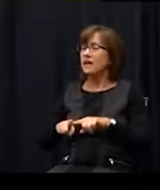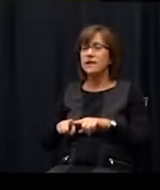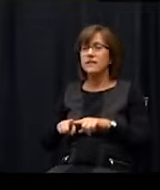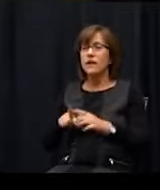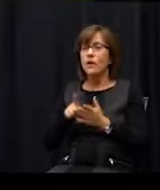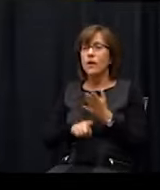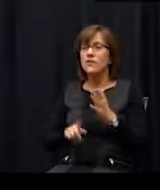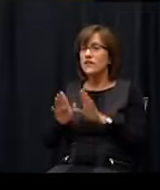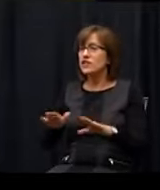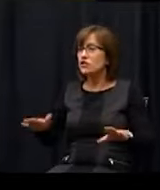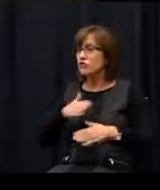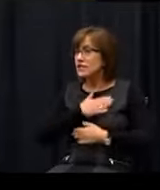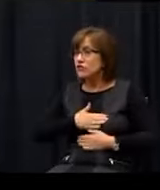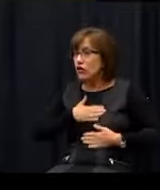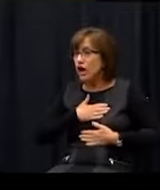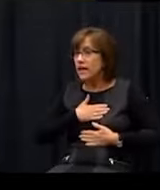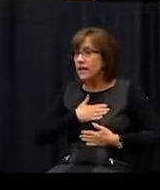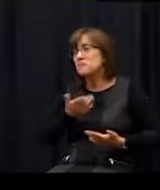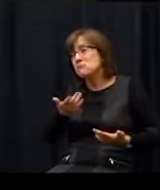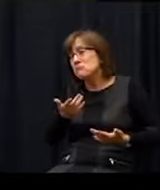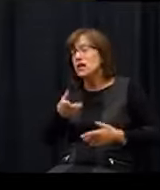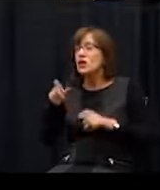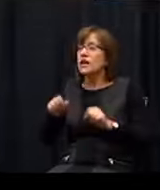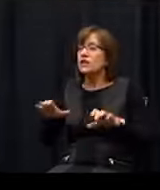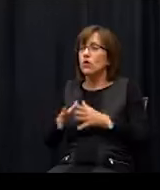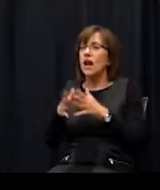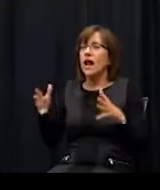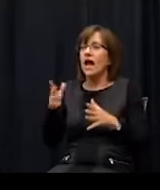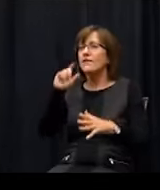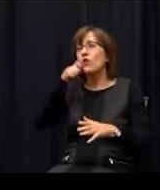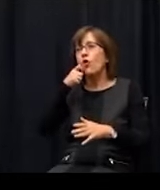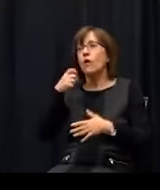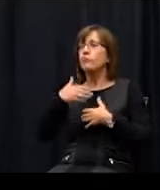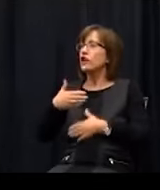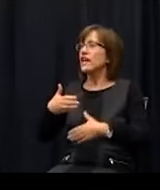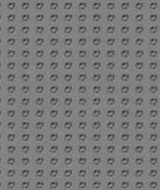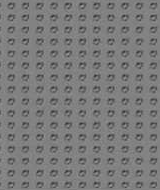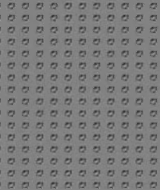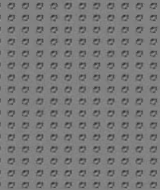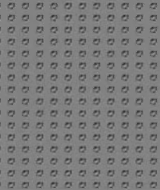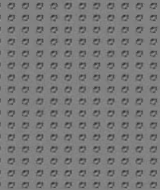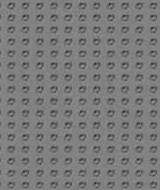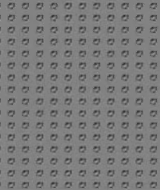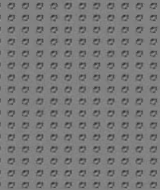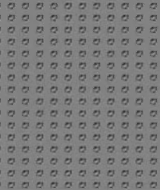to do, you could do a lot of cool breathing. And so I'm going to